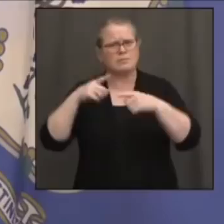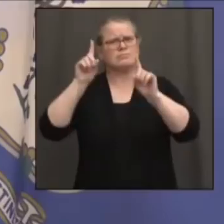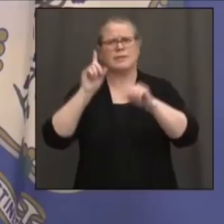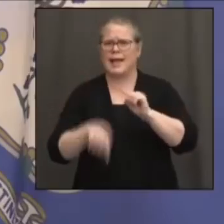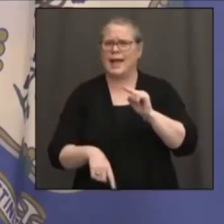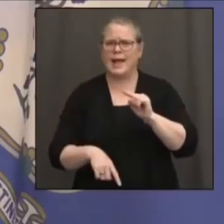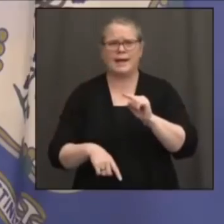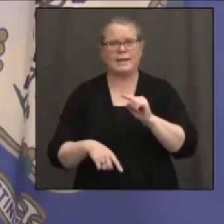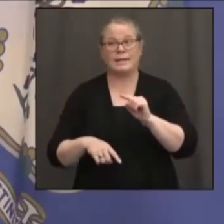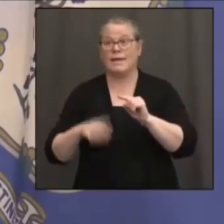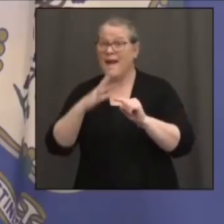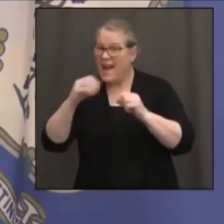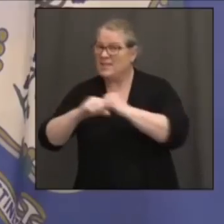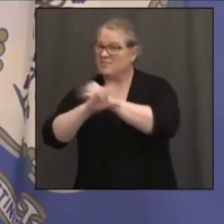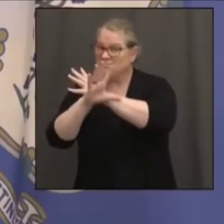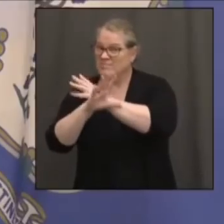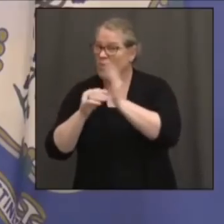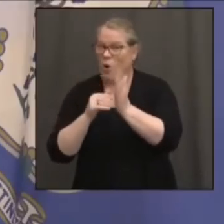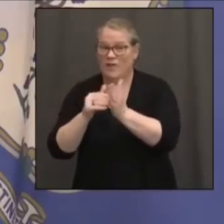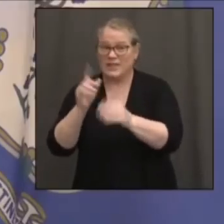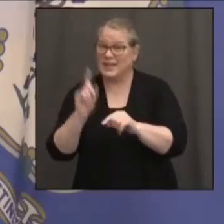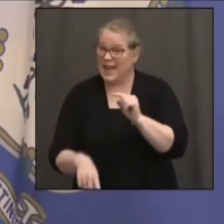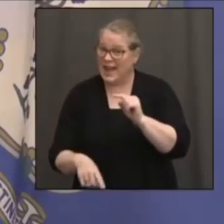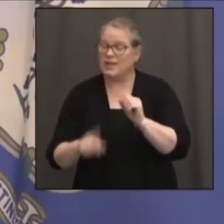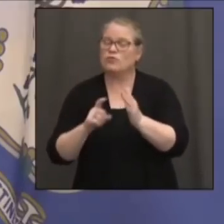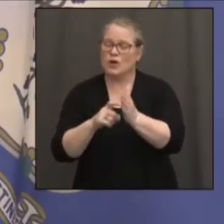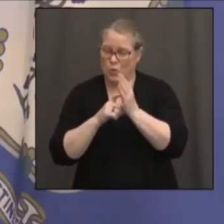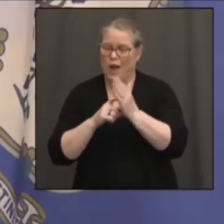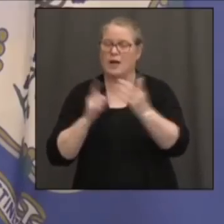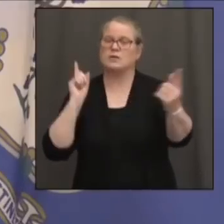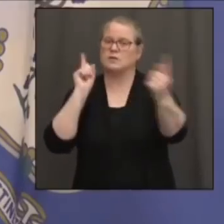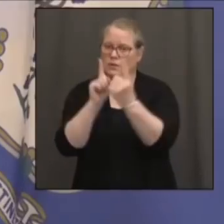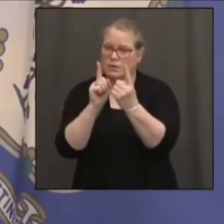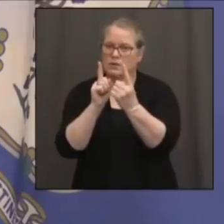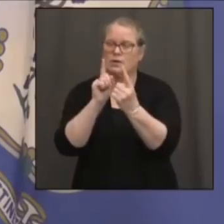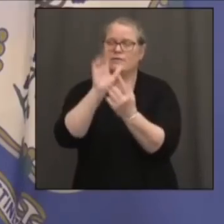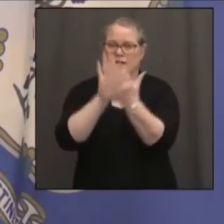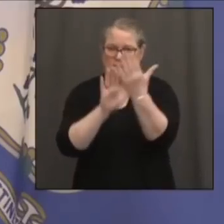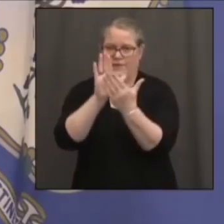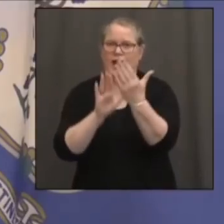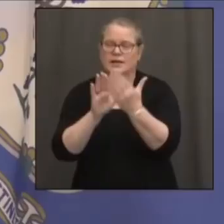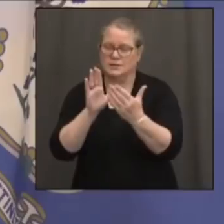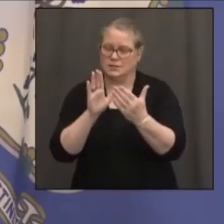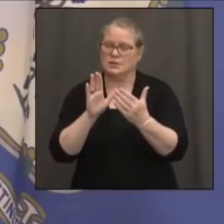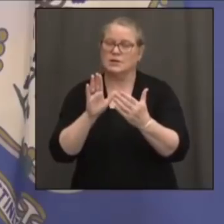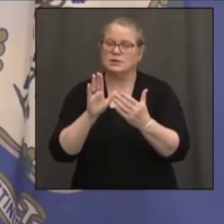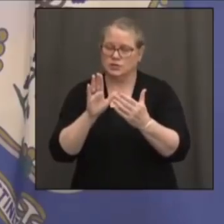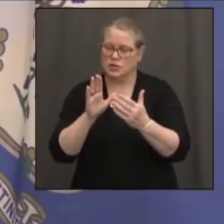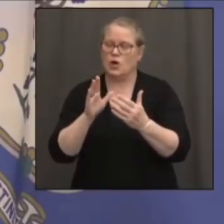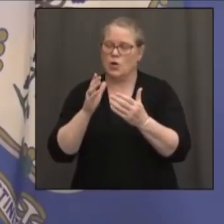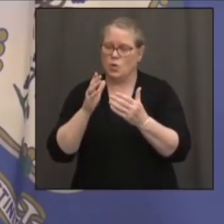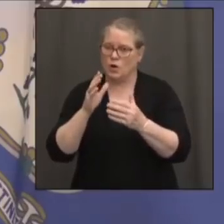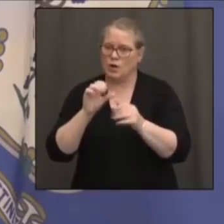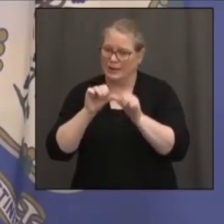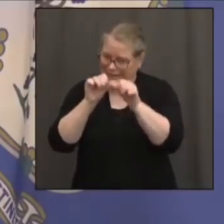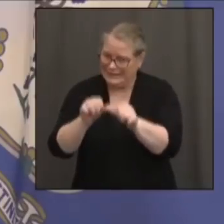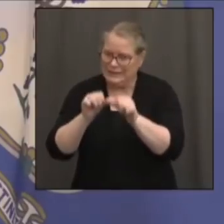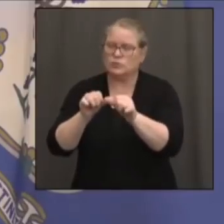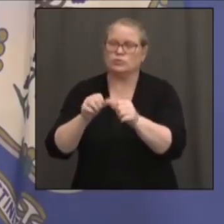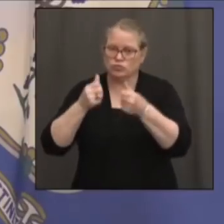via the internet either. It often requires a face-to-face contact, and these are all the efforts we're going to make with these